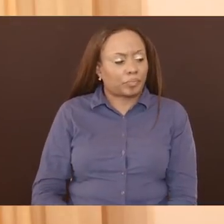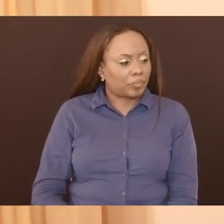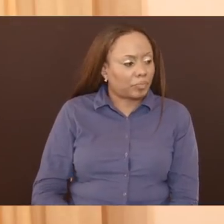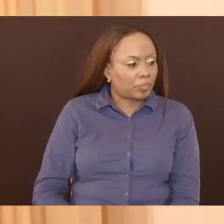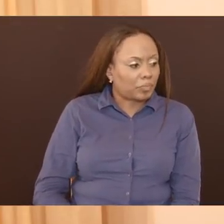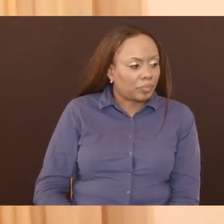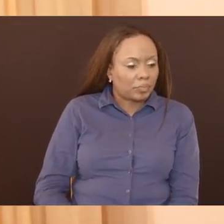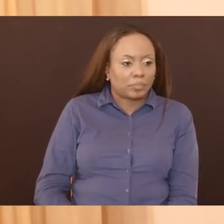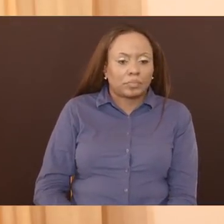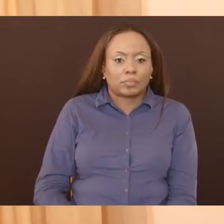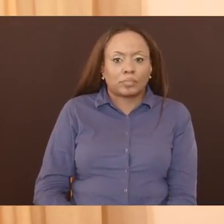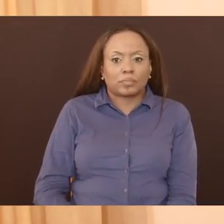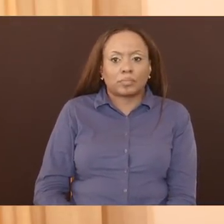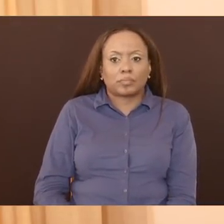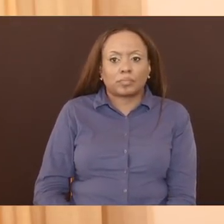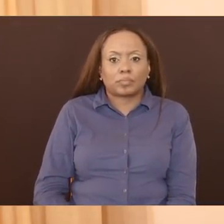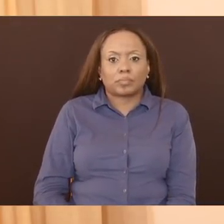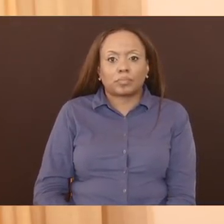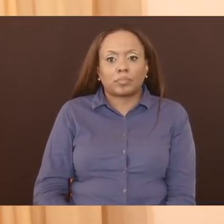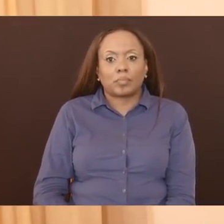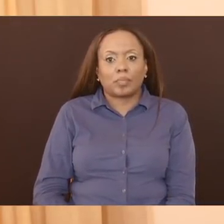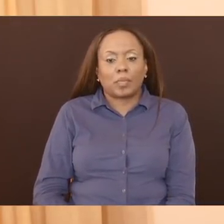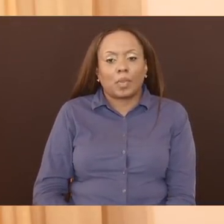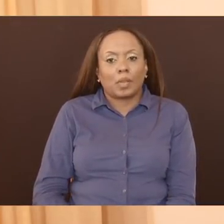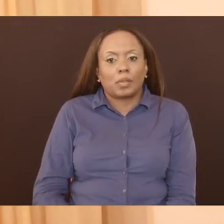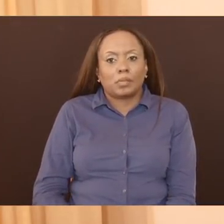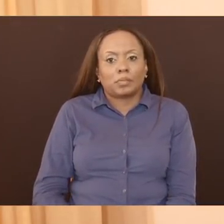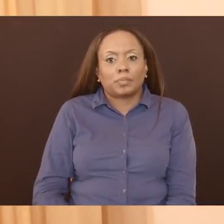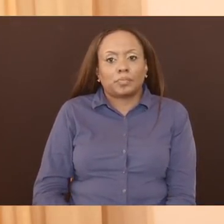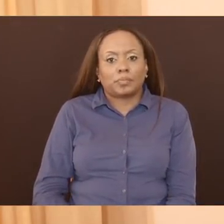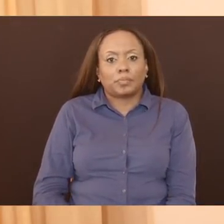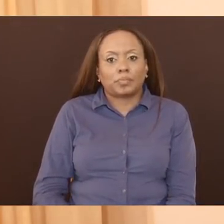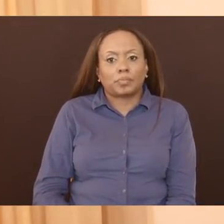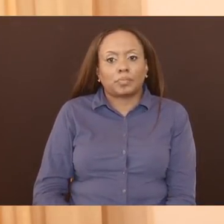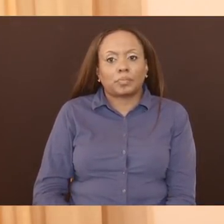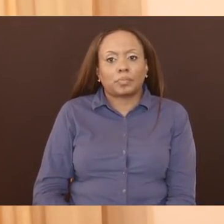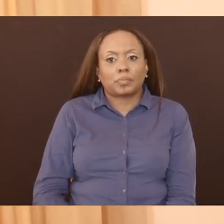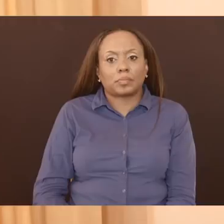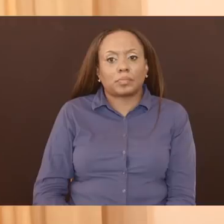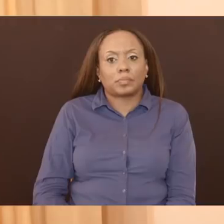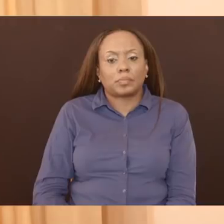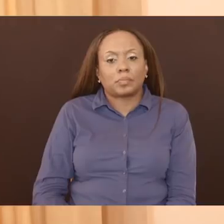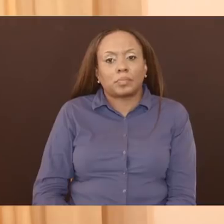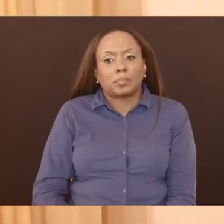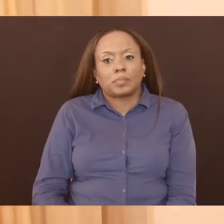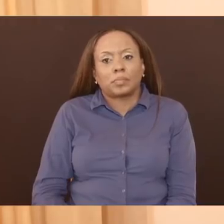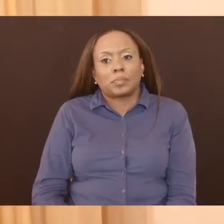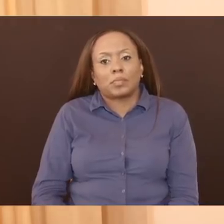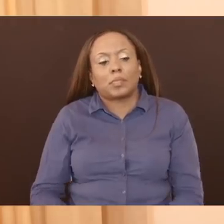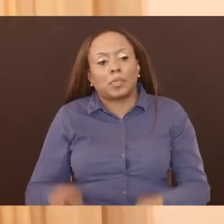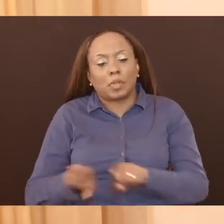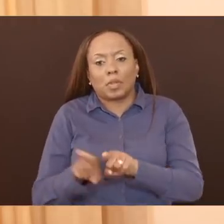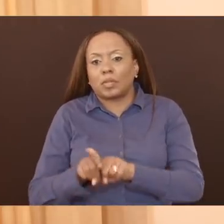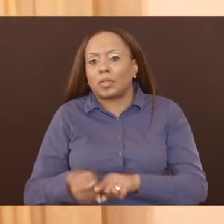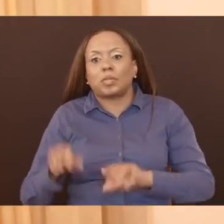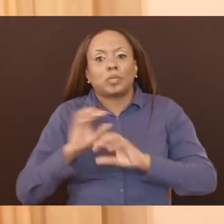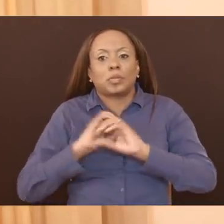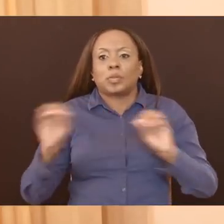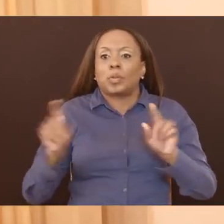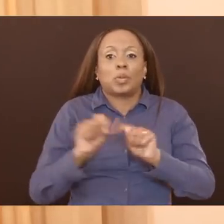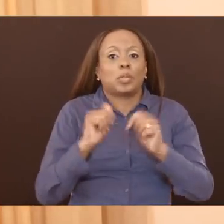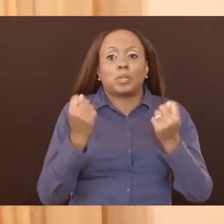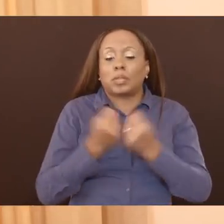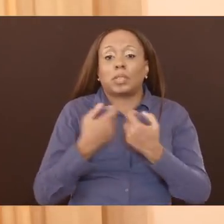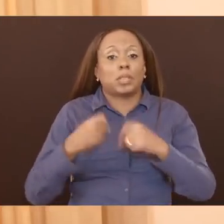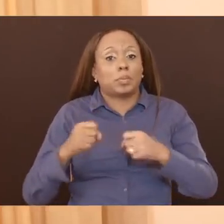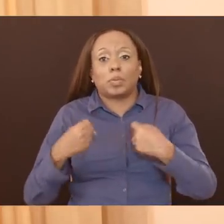slow down, we're asking now for us to hold on all contact and team sports for the next 2 weeks. And there may well have to